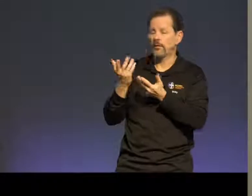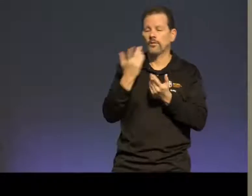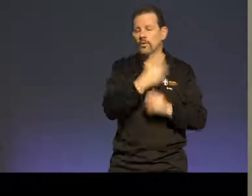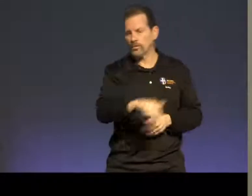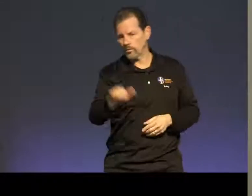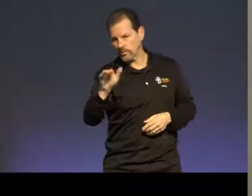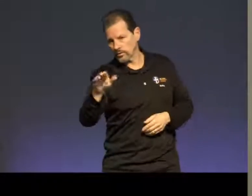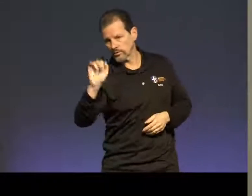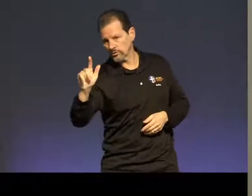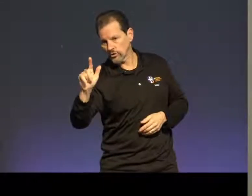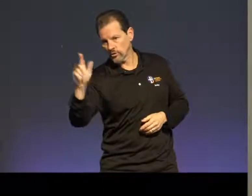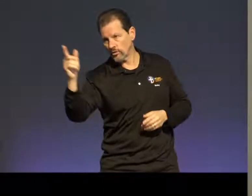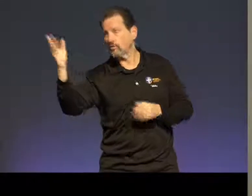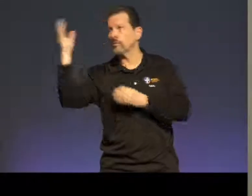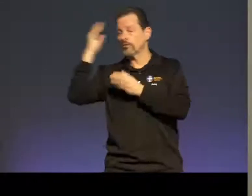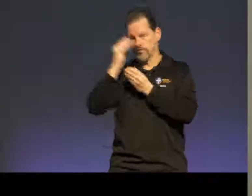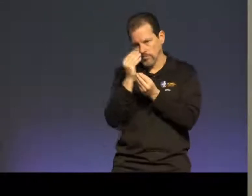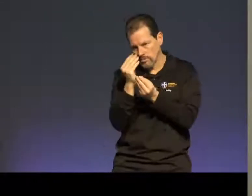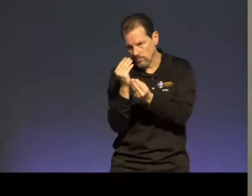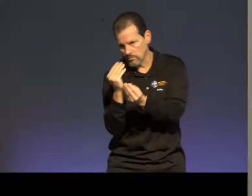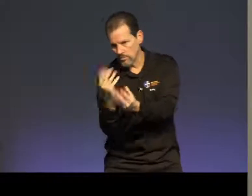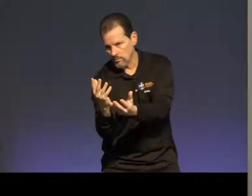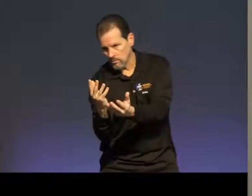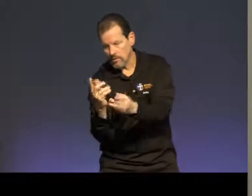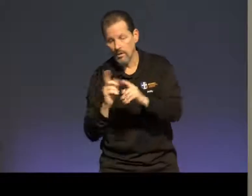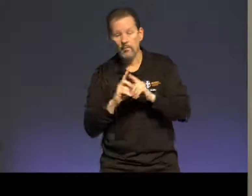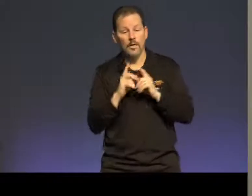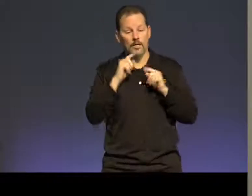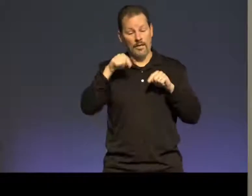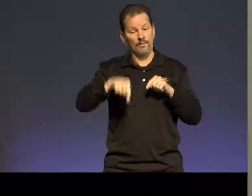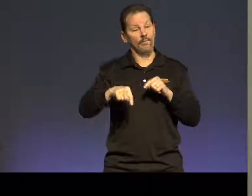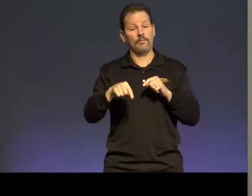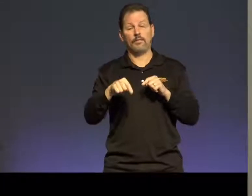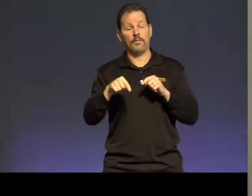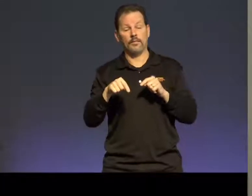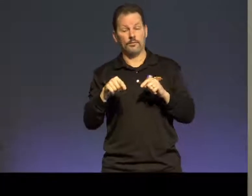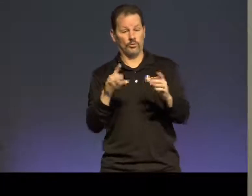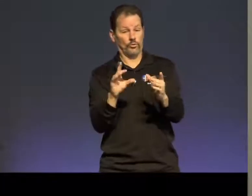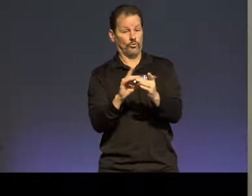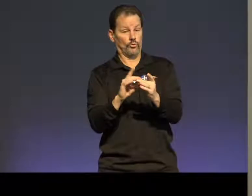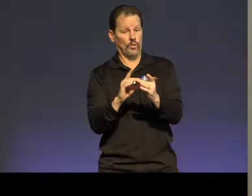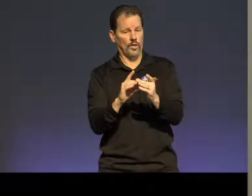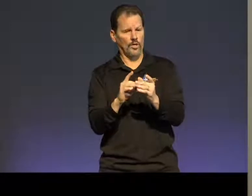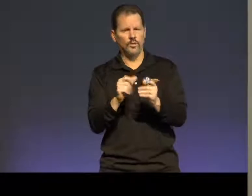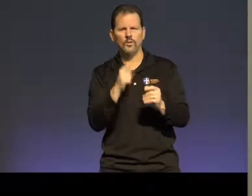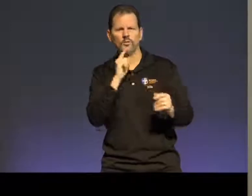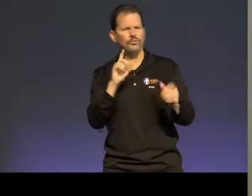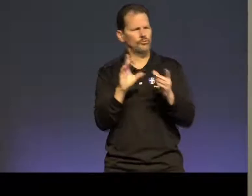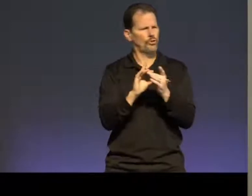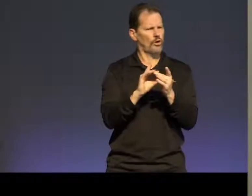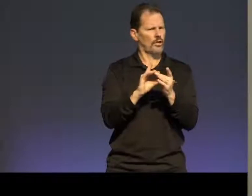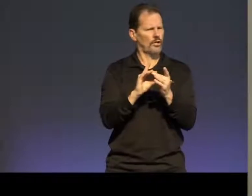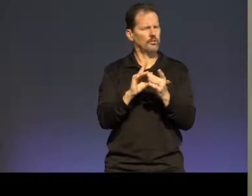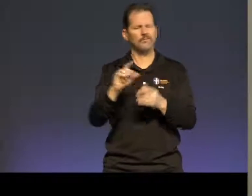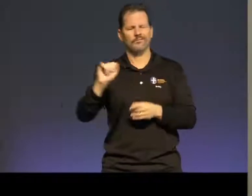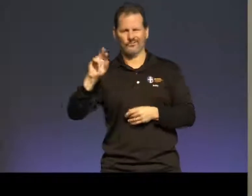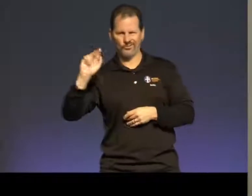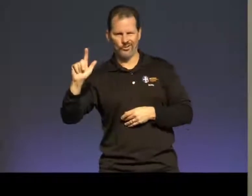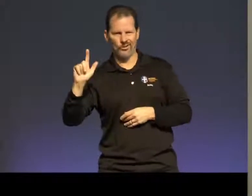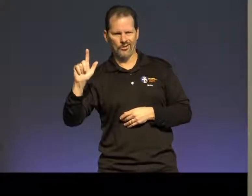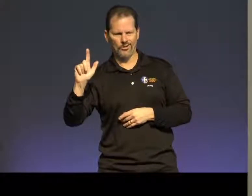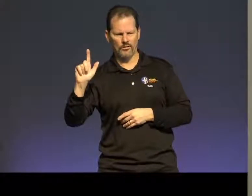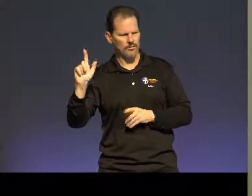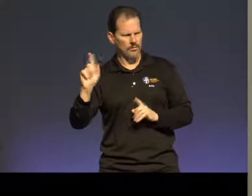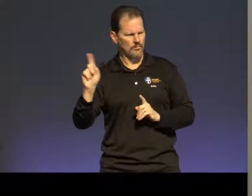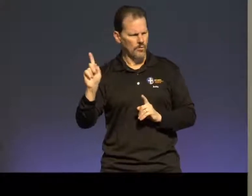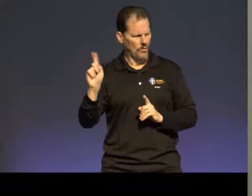the only one talking is Saul. And it made me ask myself, who's your Samuel? Who's the person in